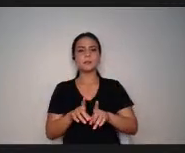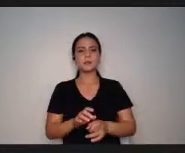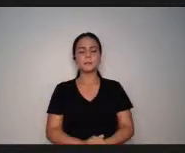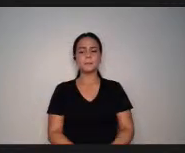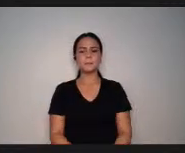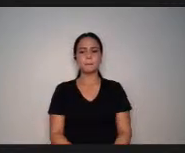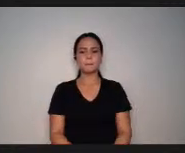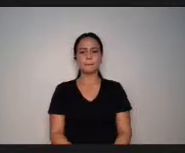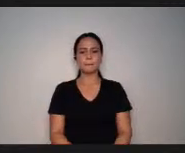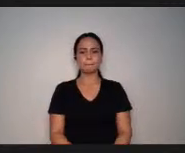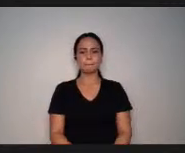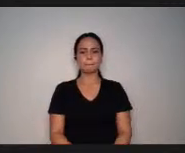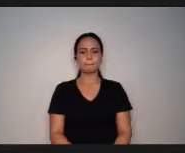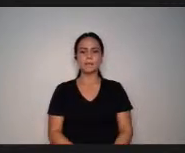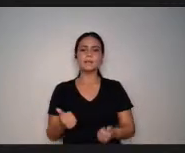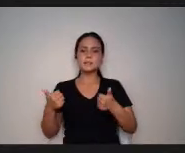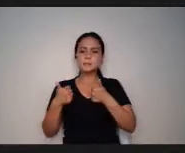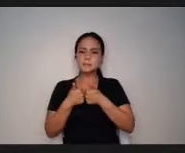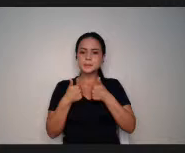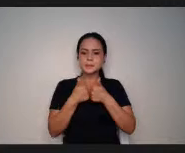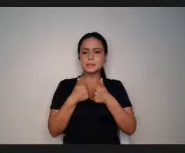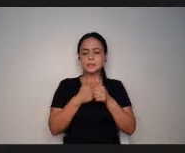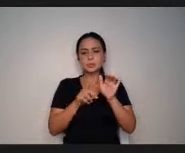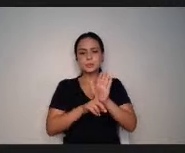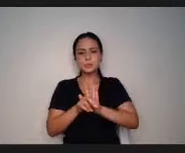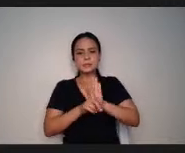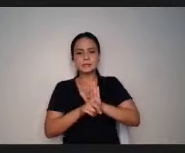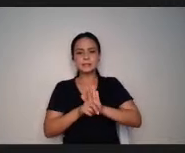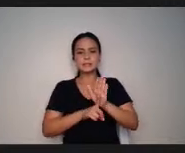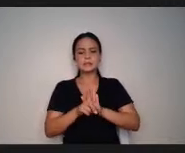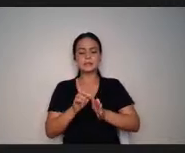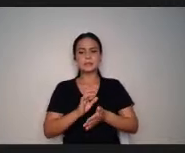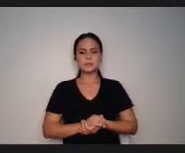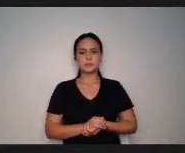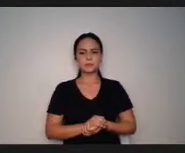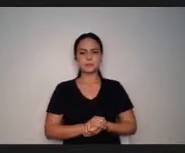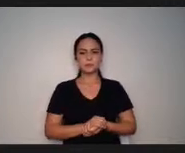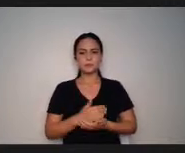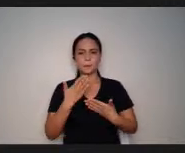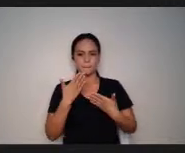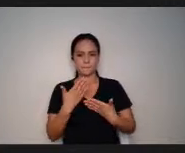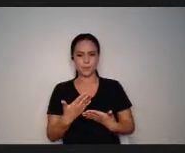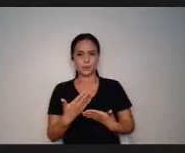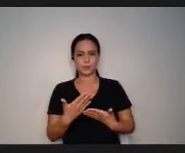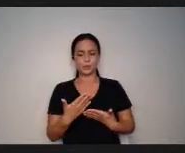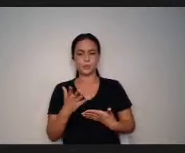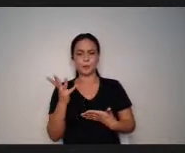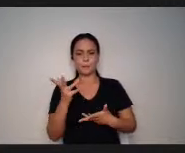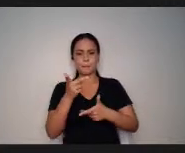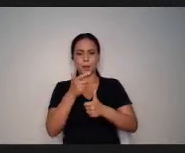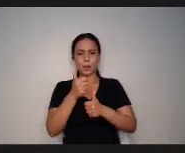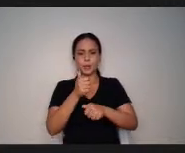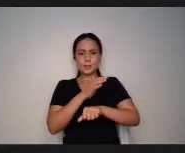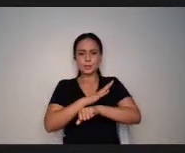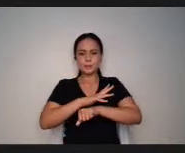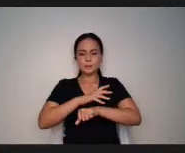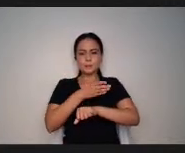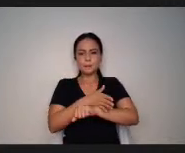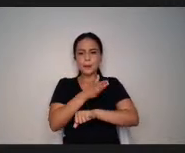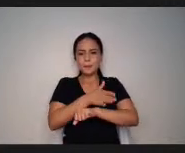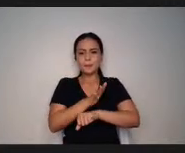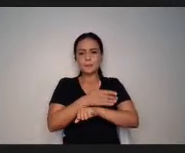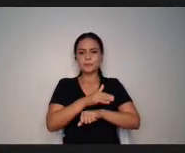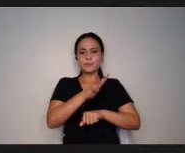that have and do show best practices for work stress interventions. And there are